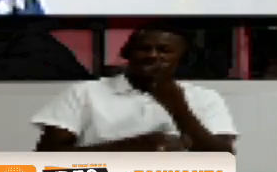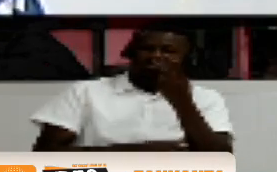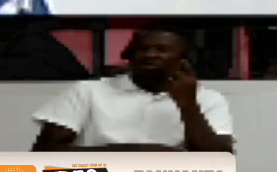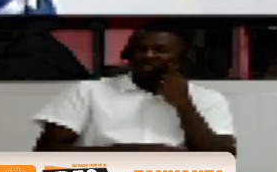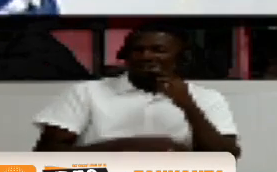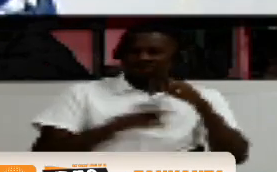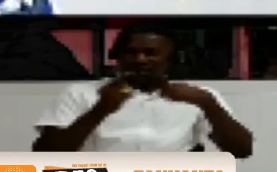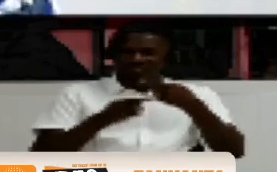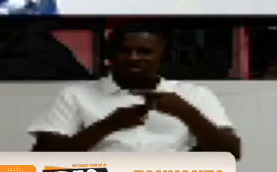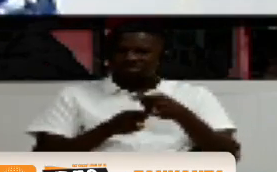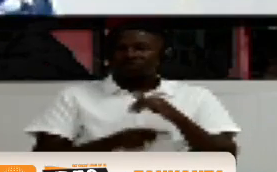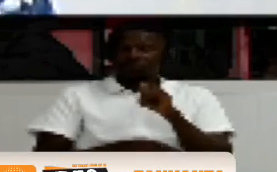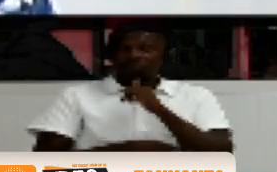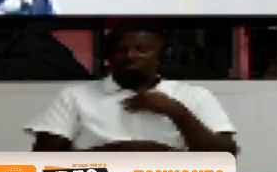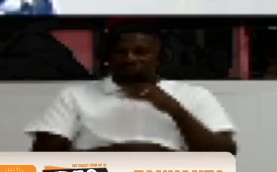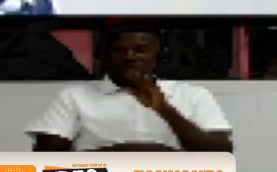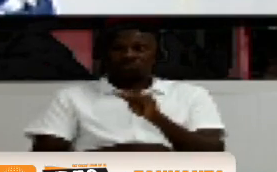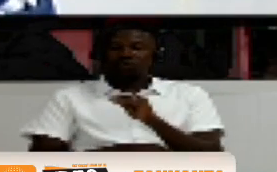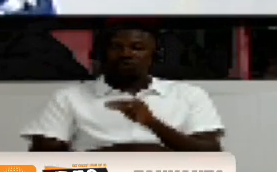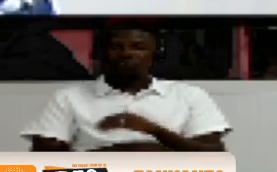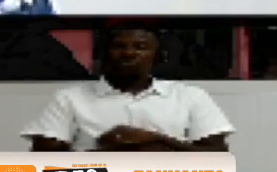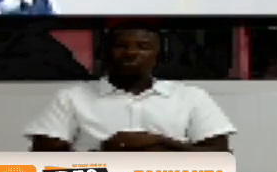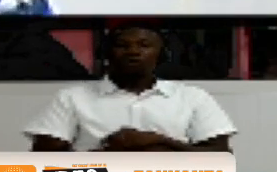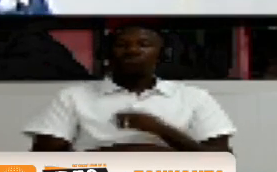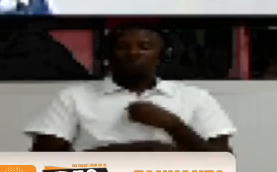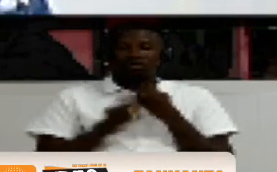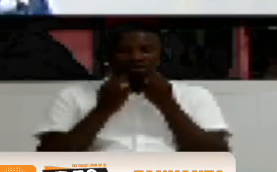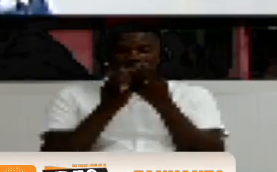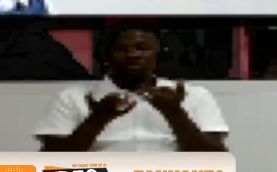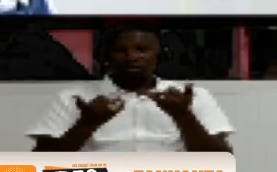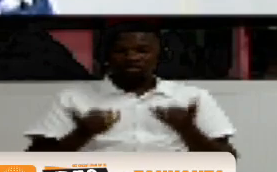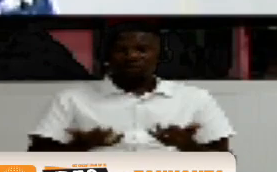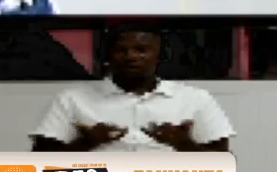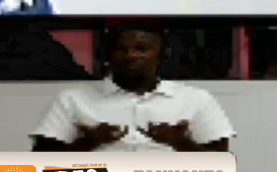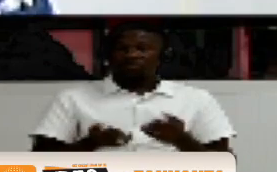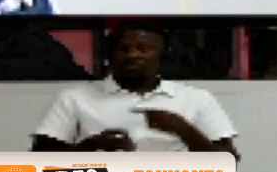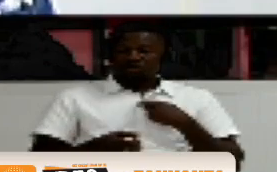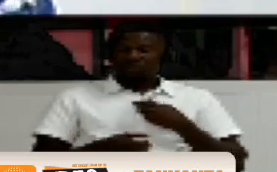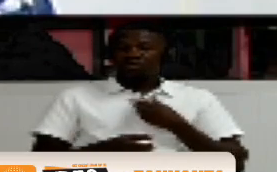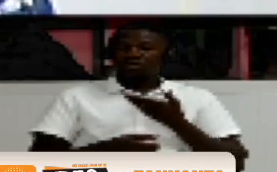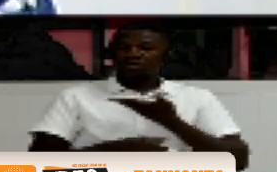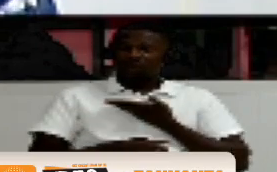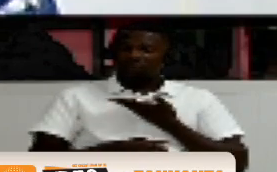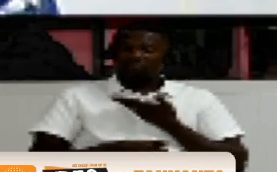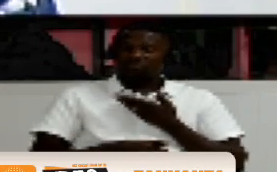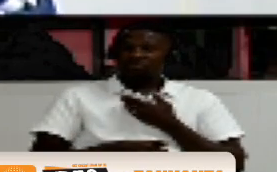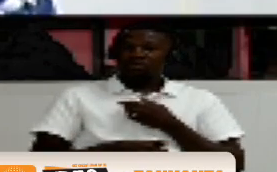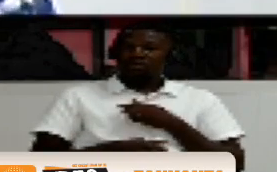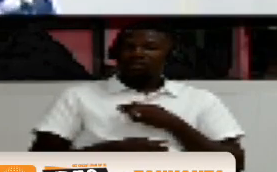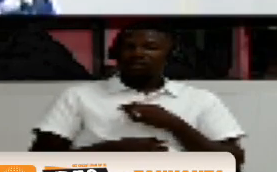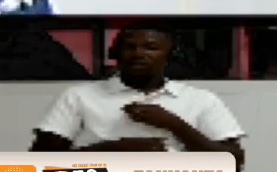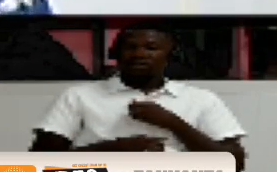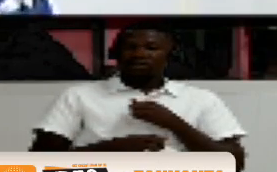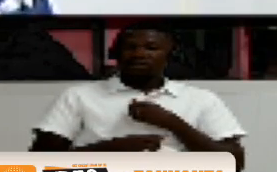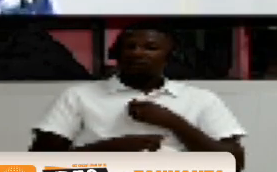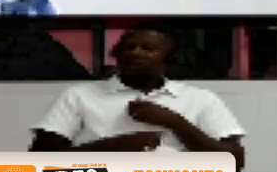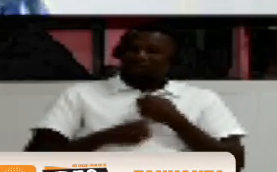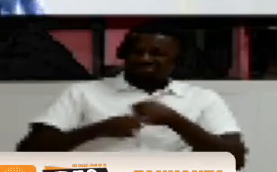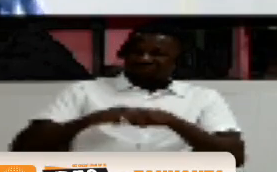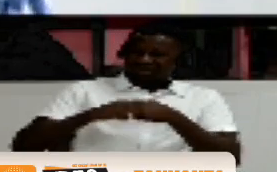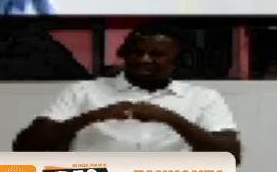did. So they said now I will be having physiotherapy there